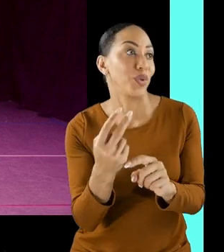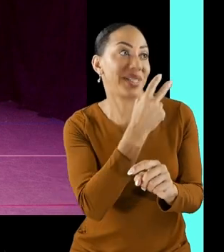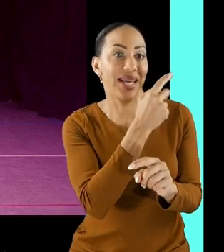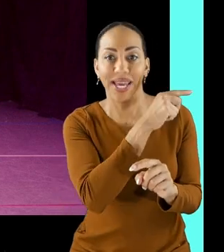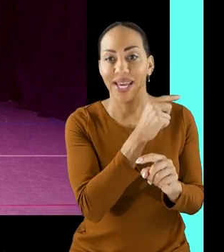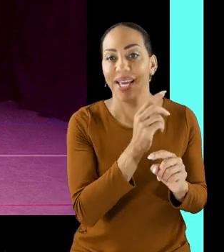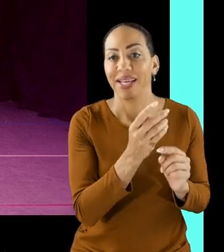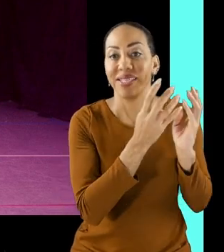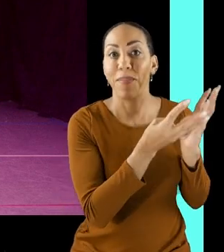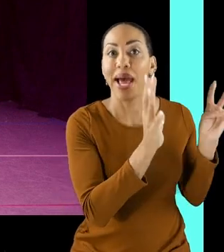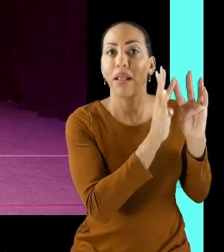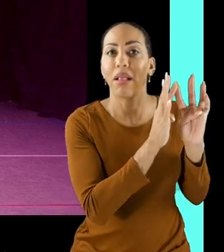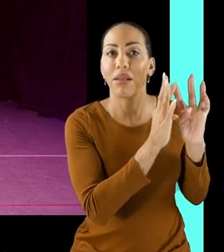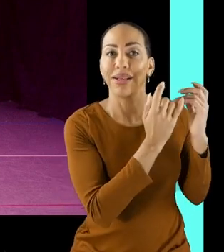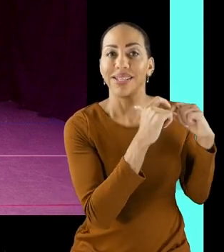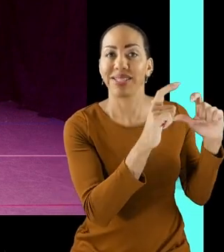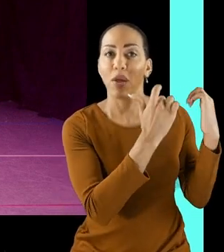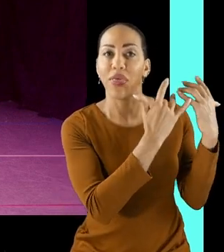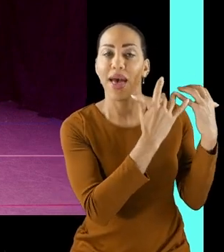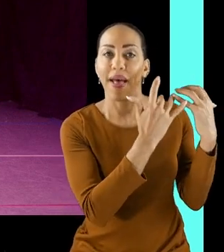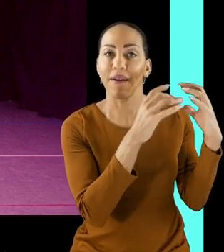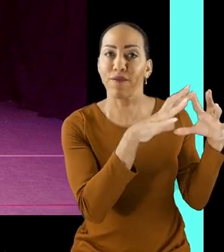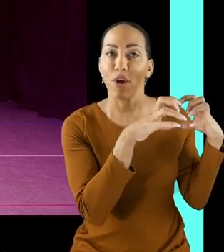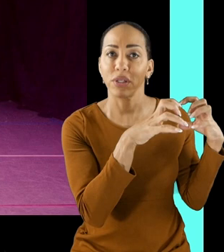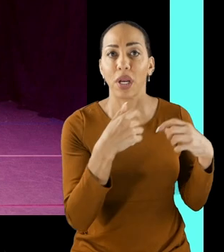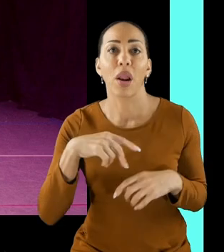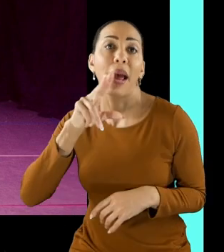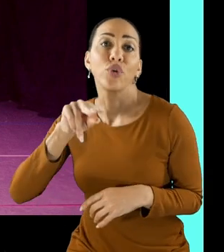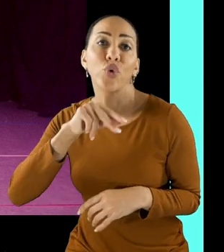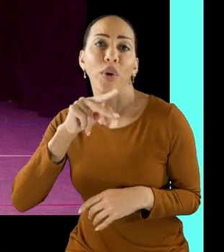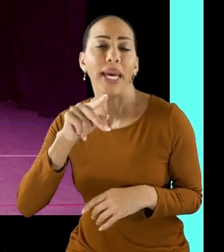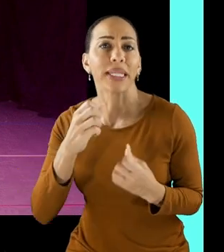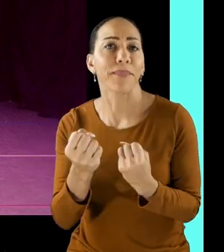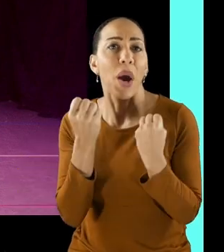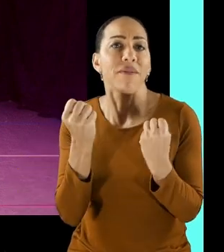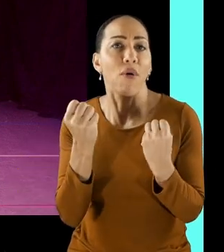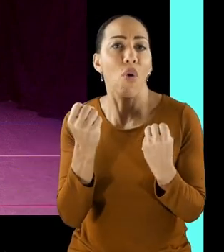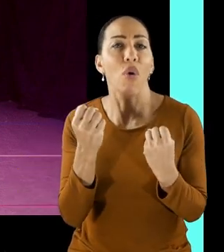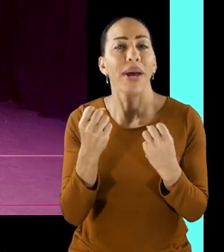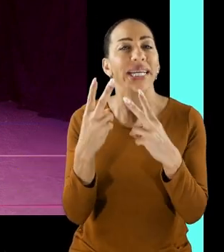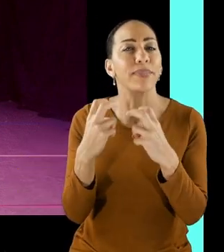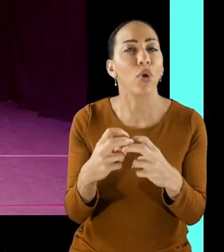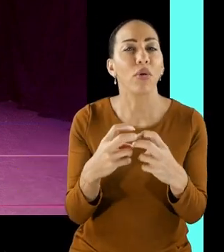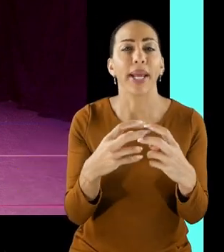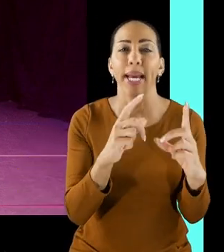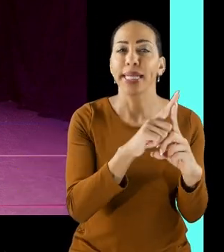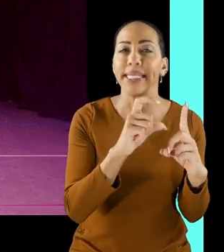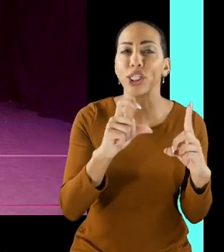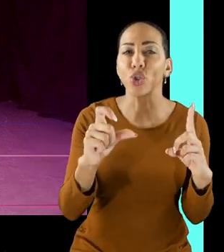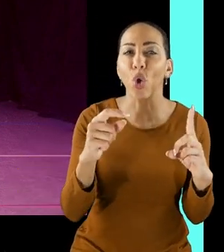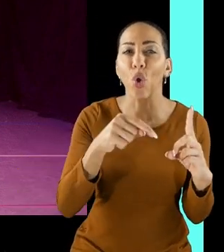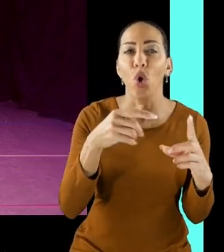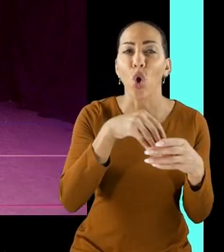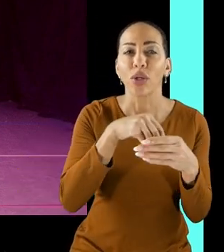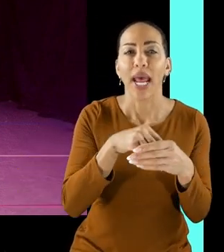panel still there, still frozen behind us while I talk. And the idea there was exploring how digital content could really